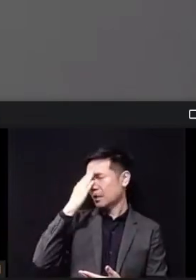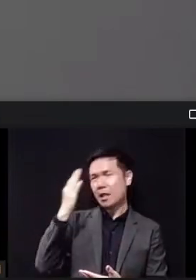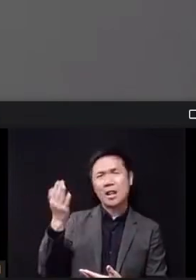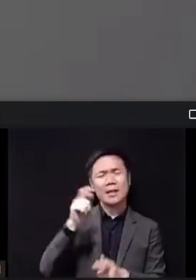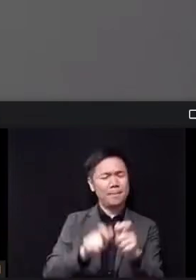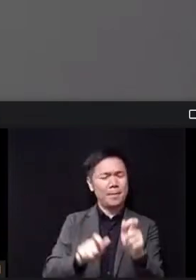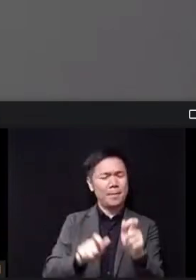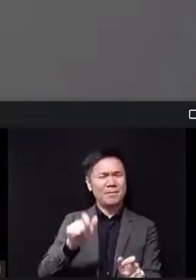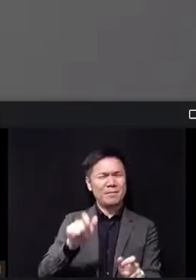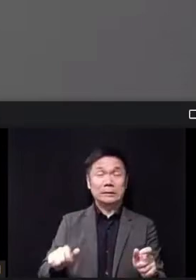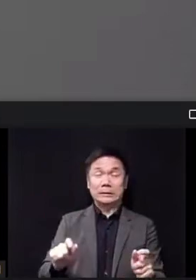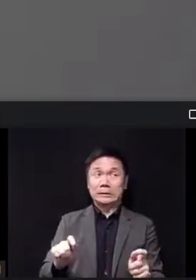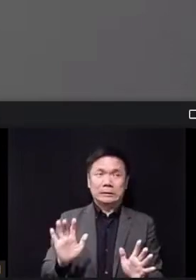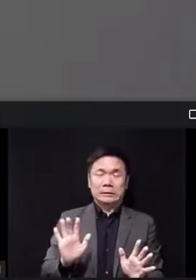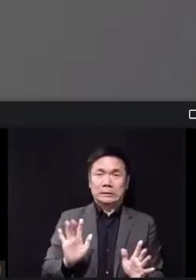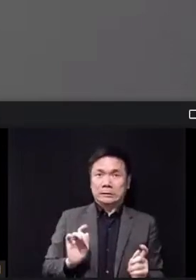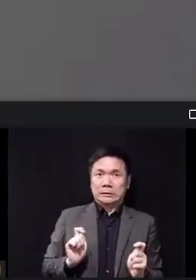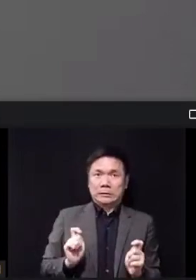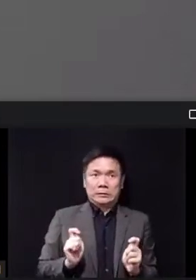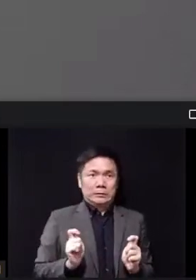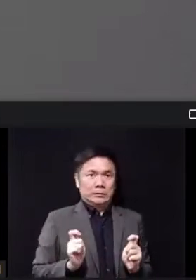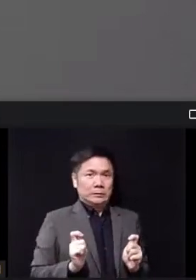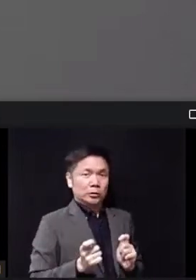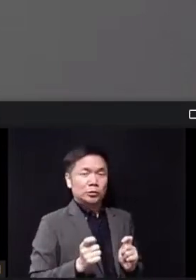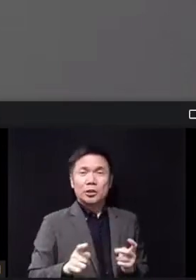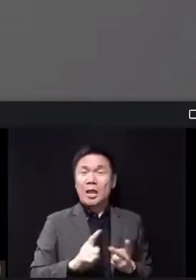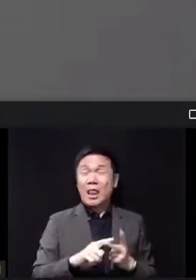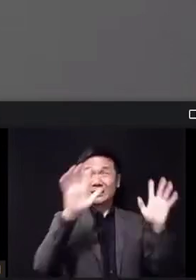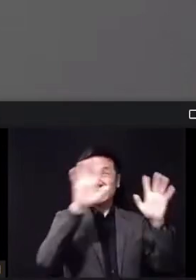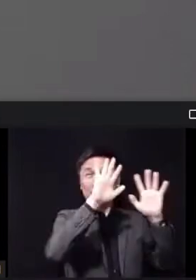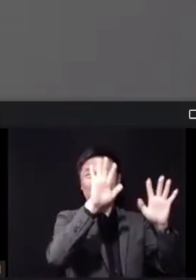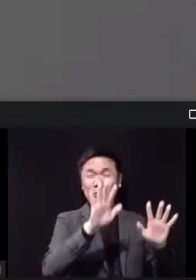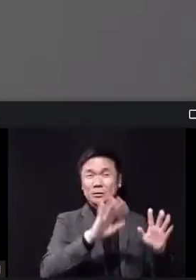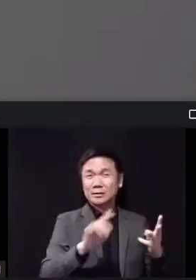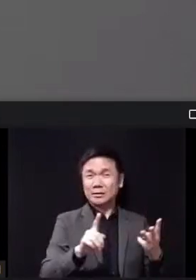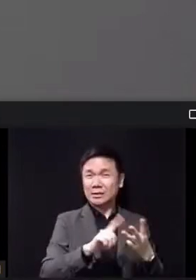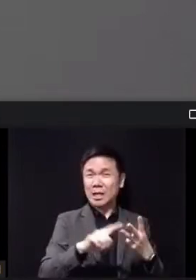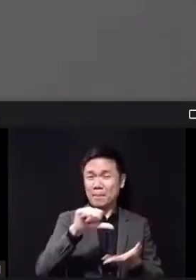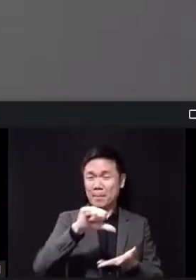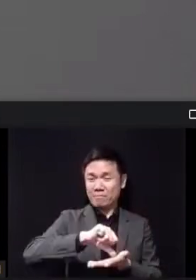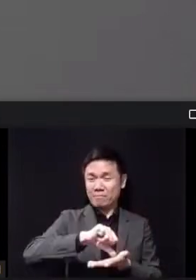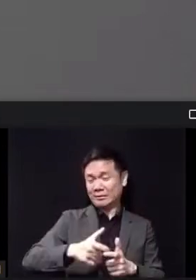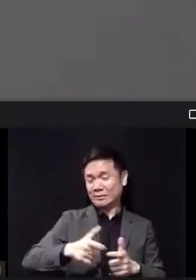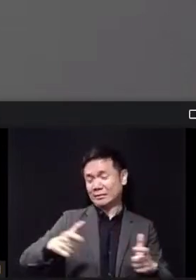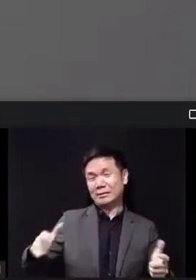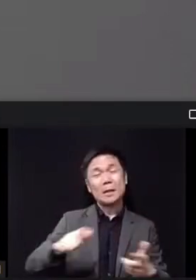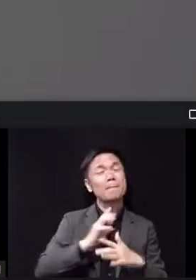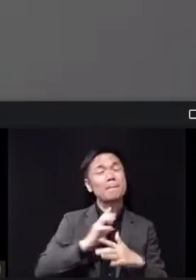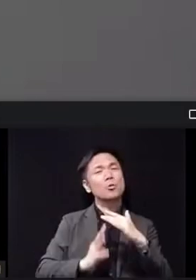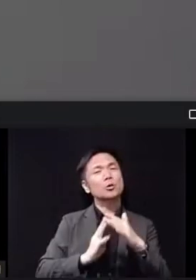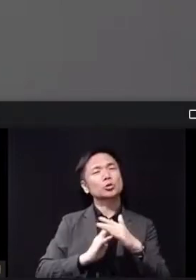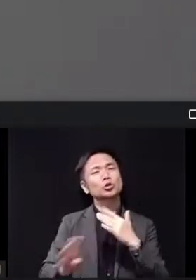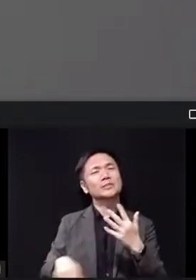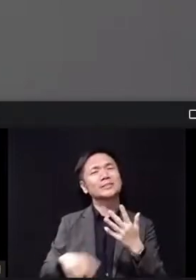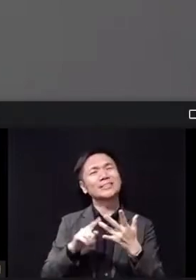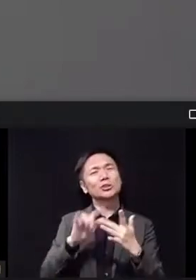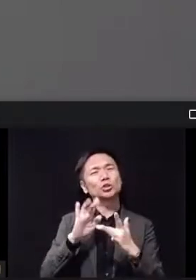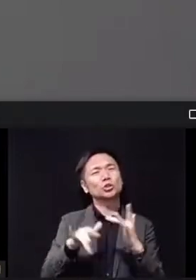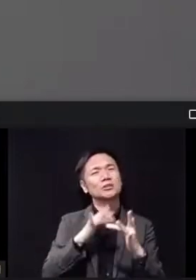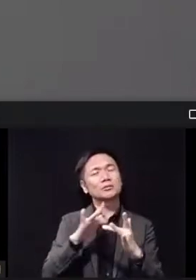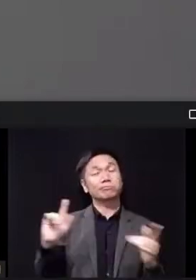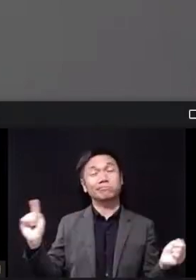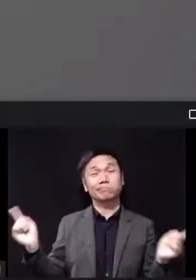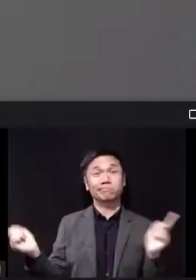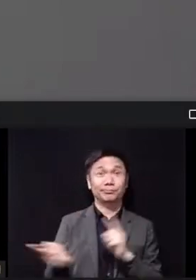Demographic anxieties, mega trends such as climate change, urbanization, migration, and digital